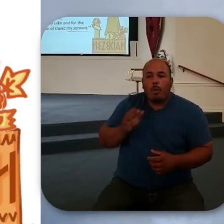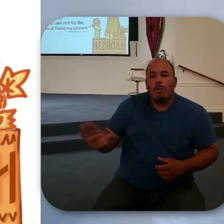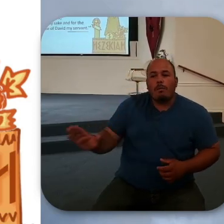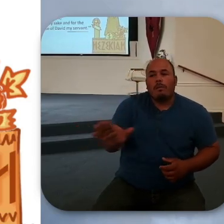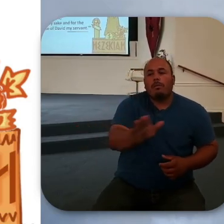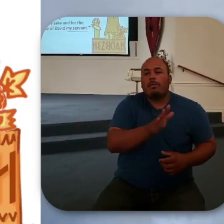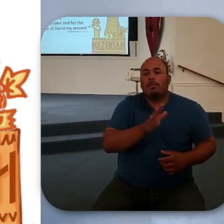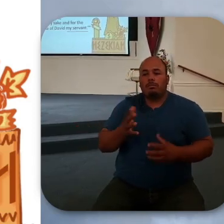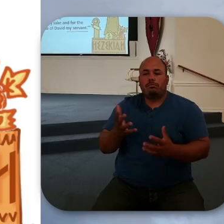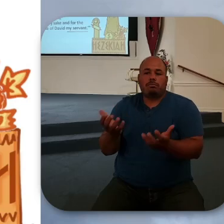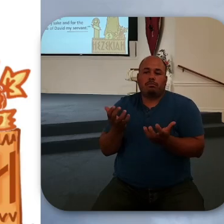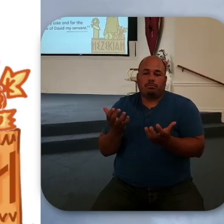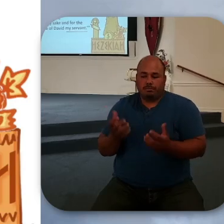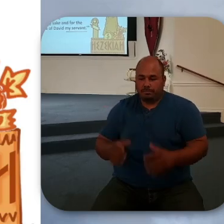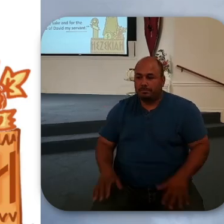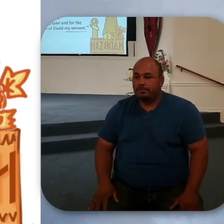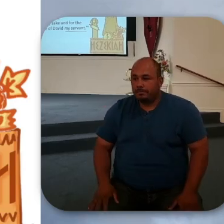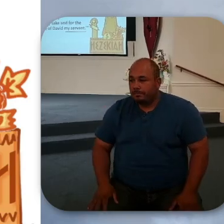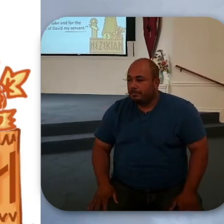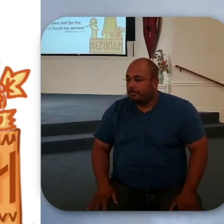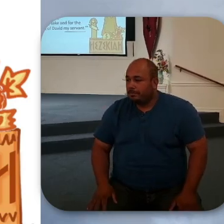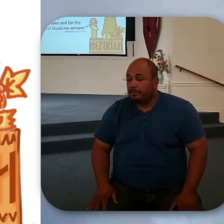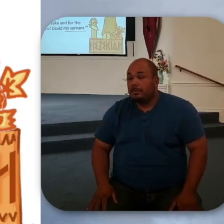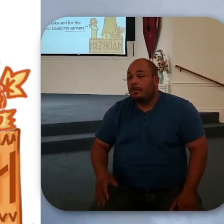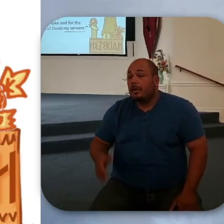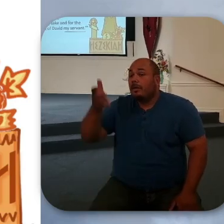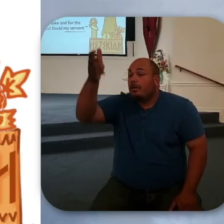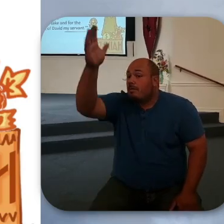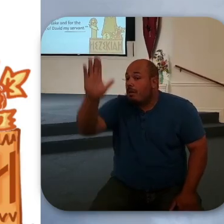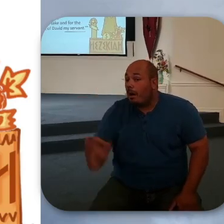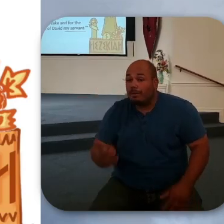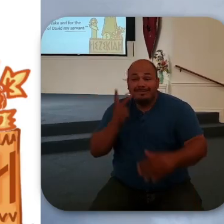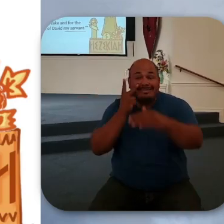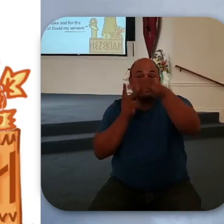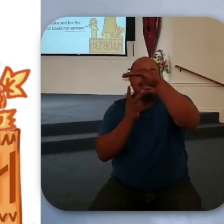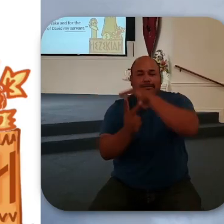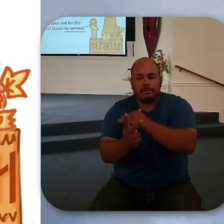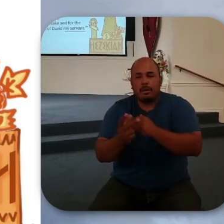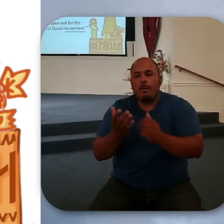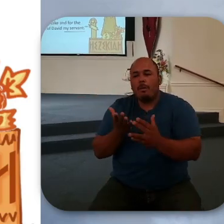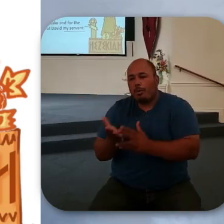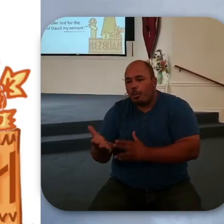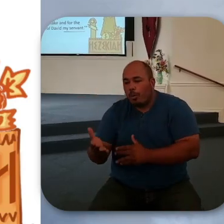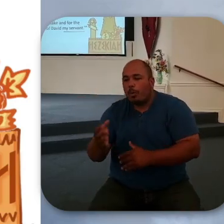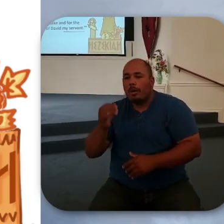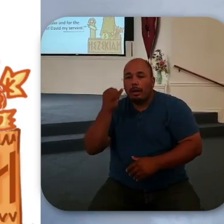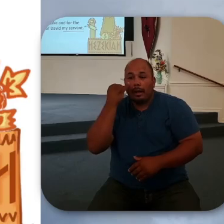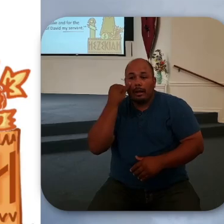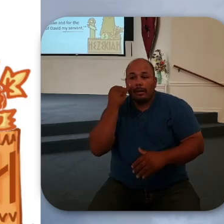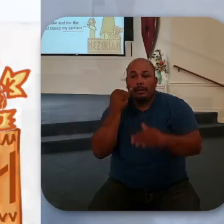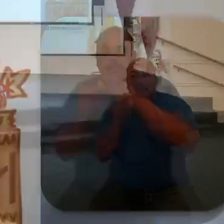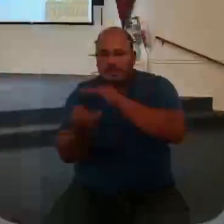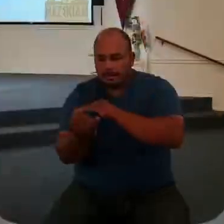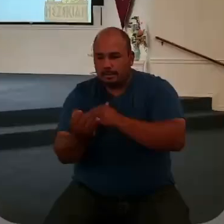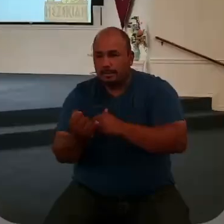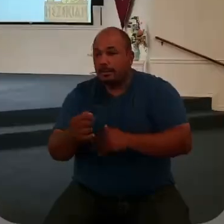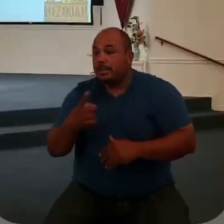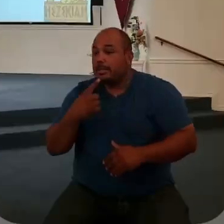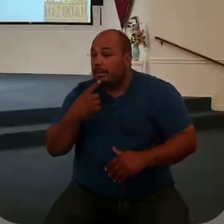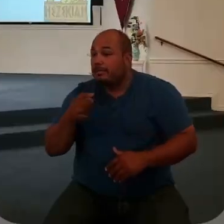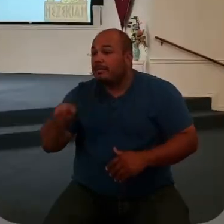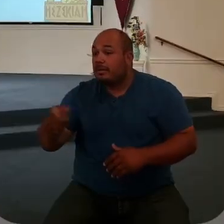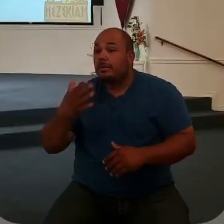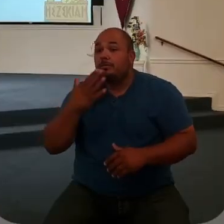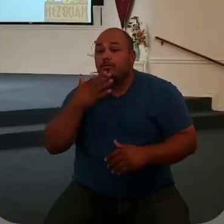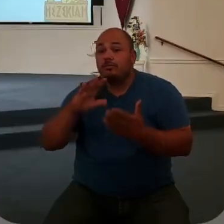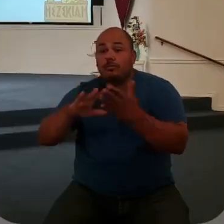servant. And so God foretells through Isaiah that Jerusalem will not even come under attack. After